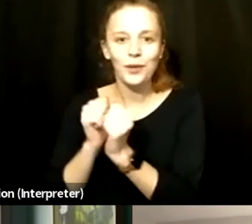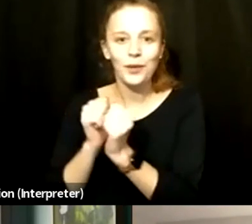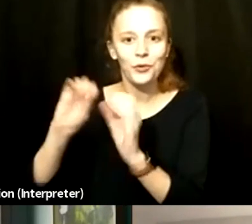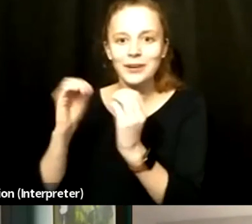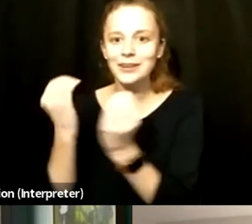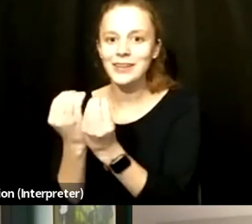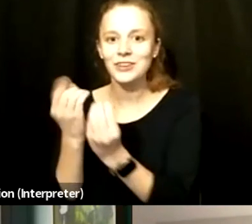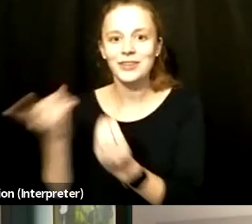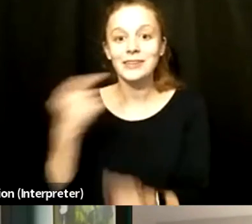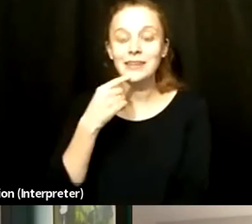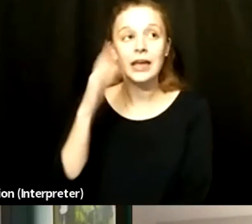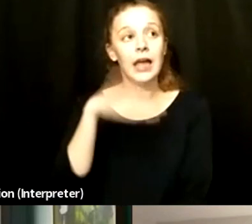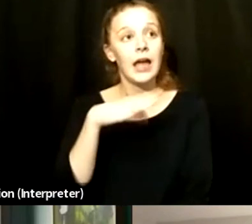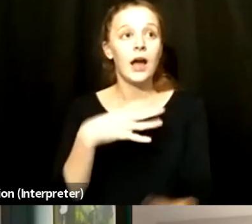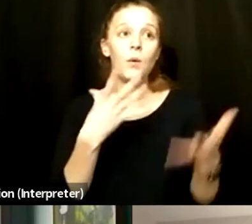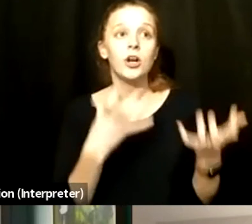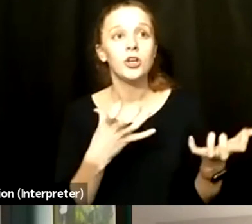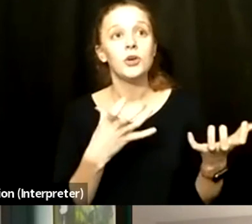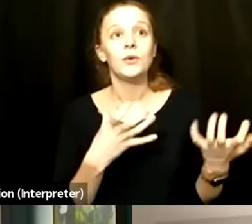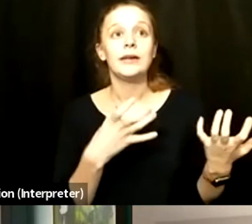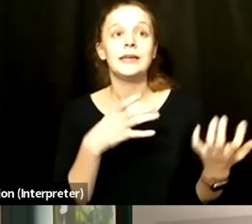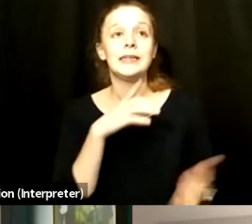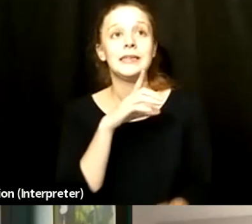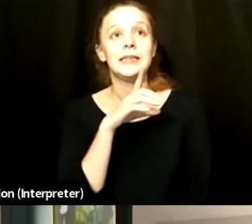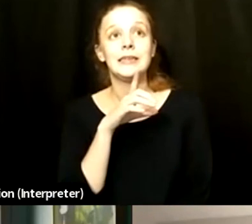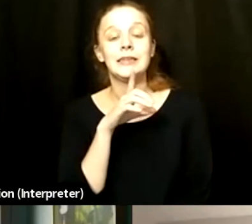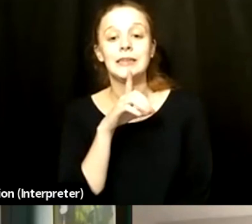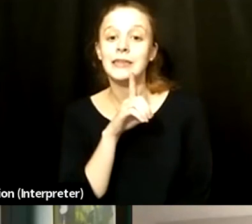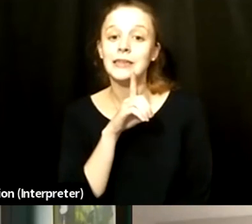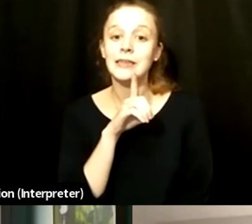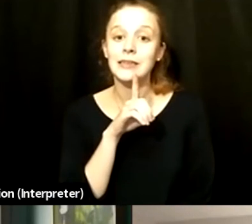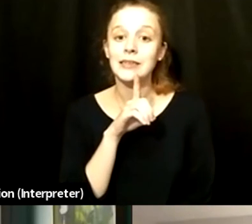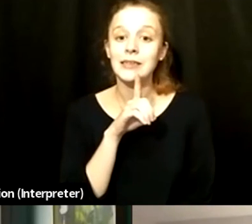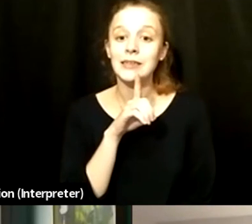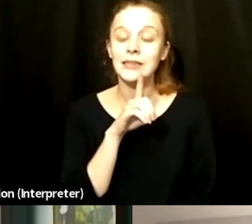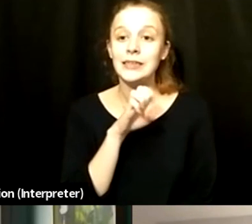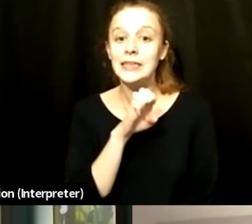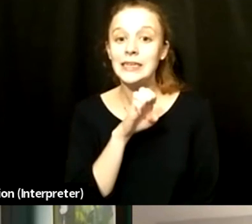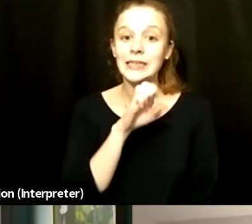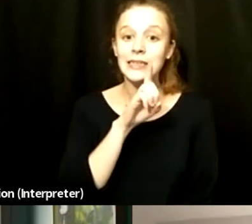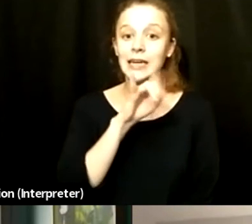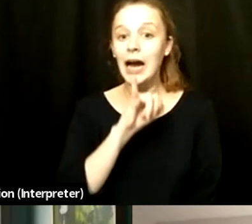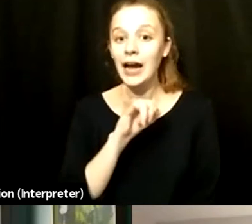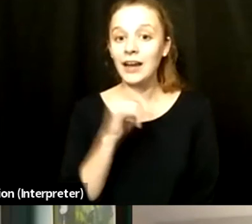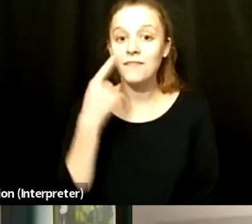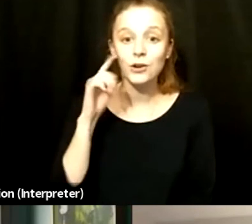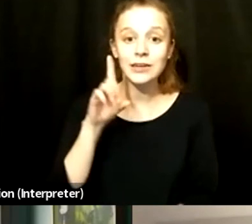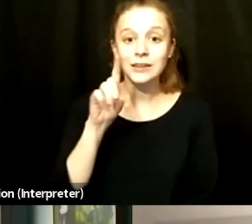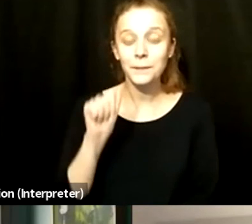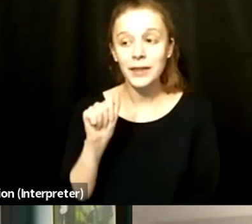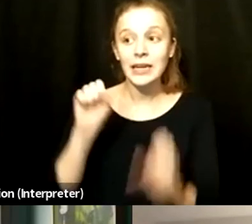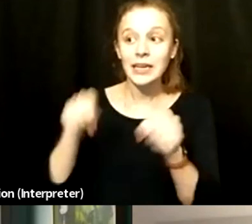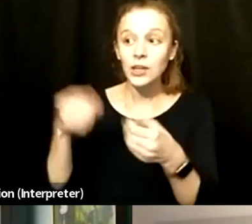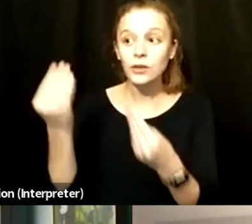DEI around disability, and can you talk to us about like how we improve our organization?